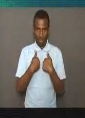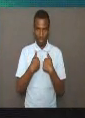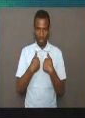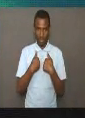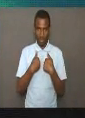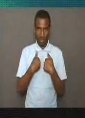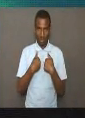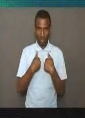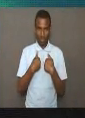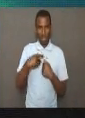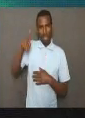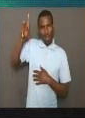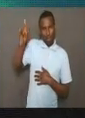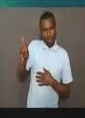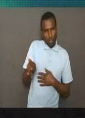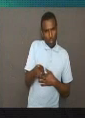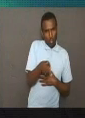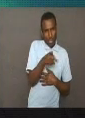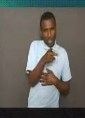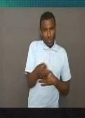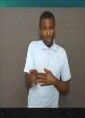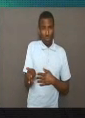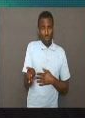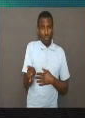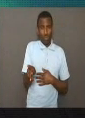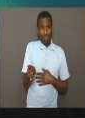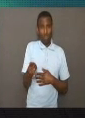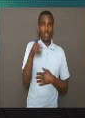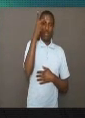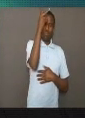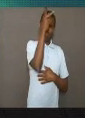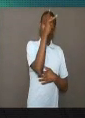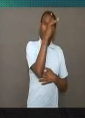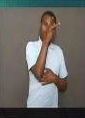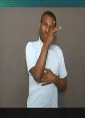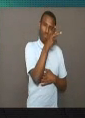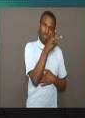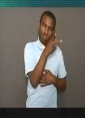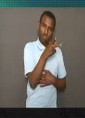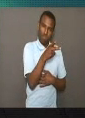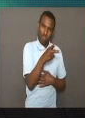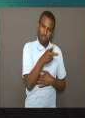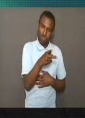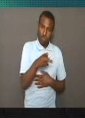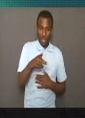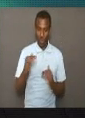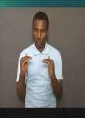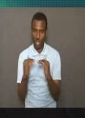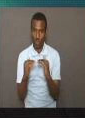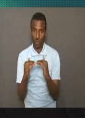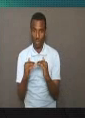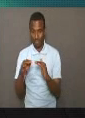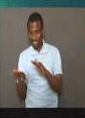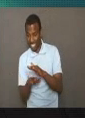When the pendulum is passing through the equilibrium position in